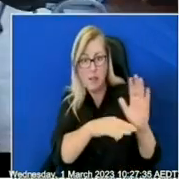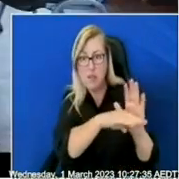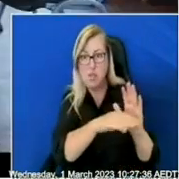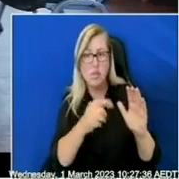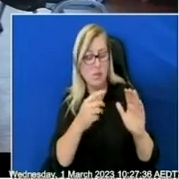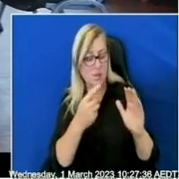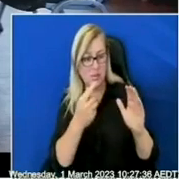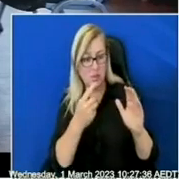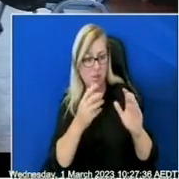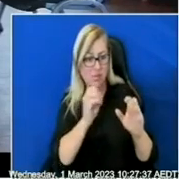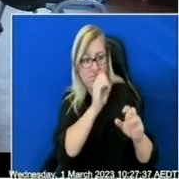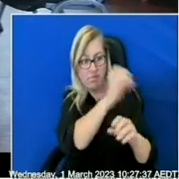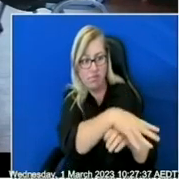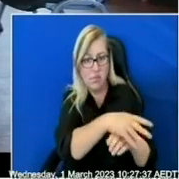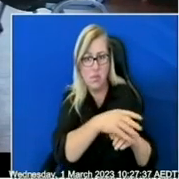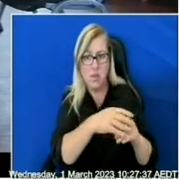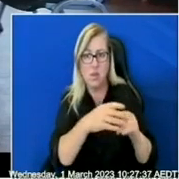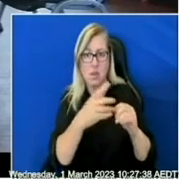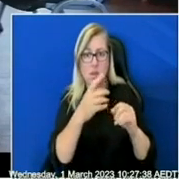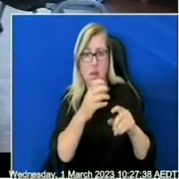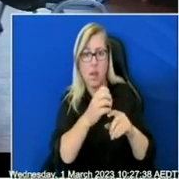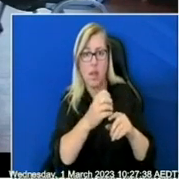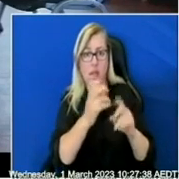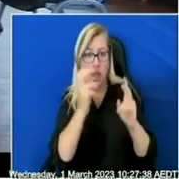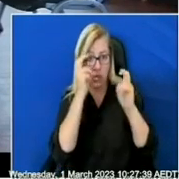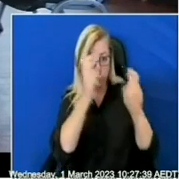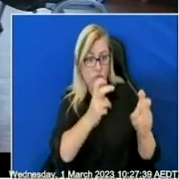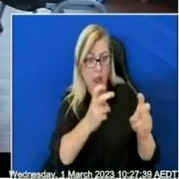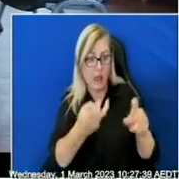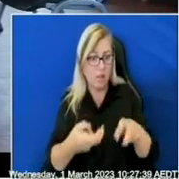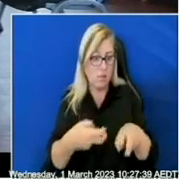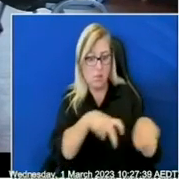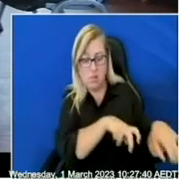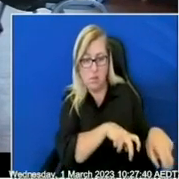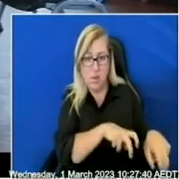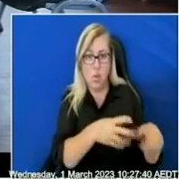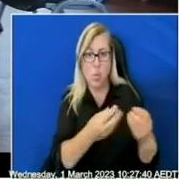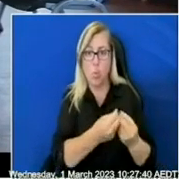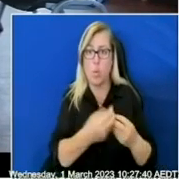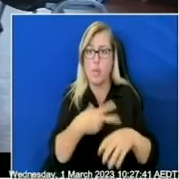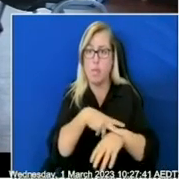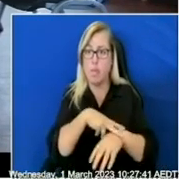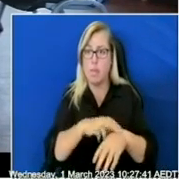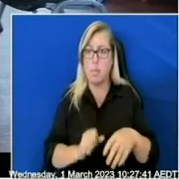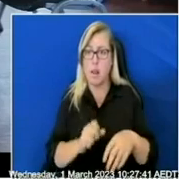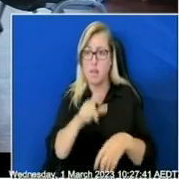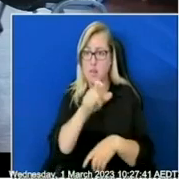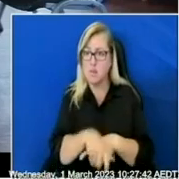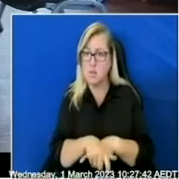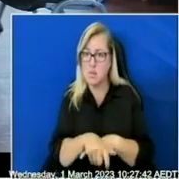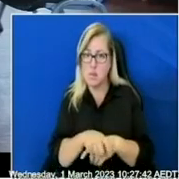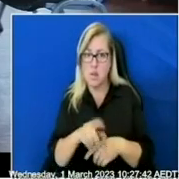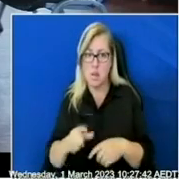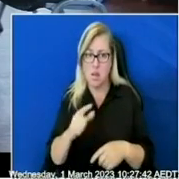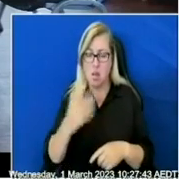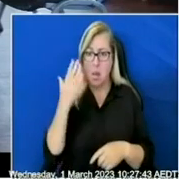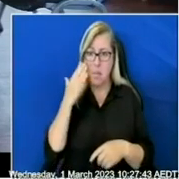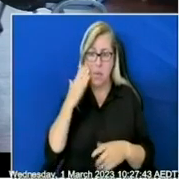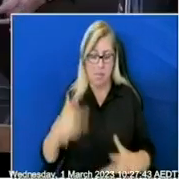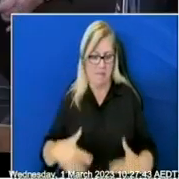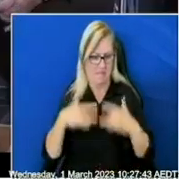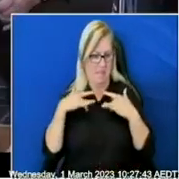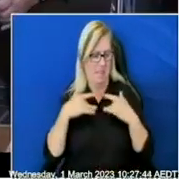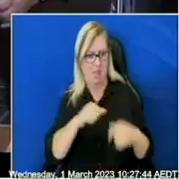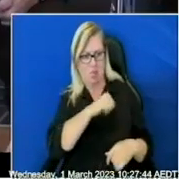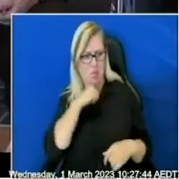And they got on the train with the police officer, the woman. Yeah. My mum said she felt like a criminal. Everyone was looking at her like, he's these little